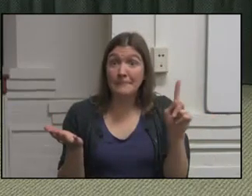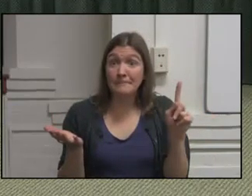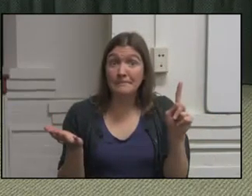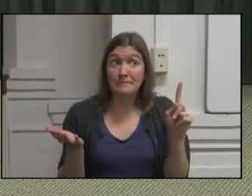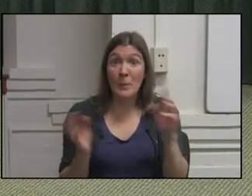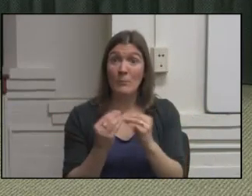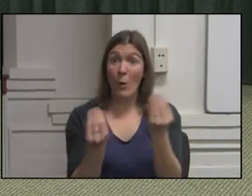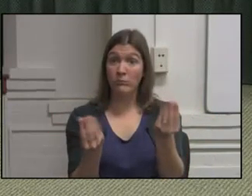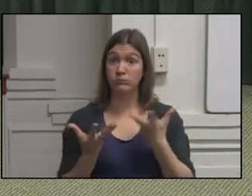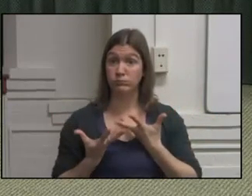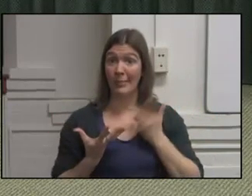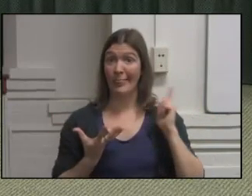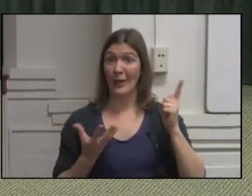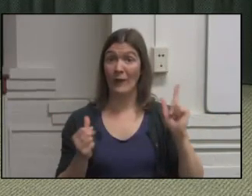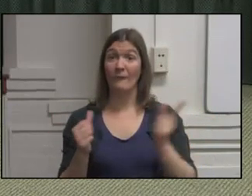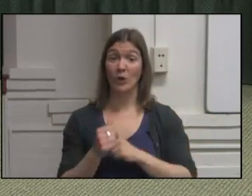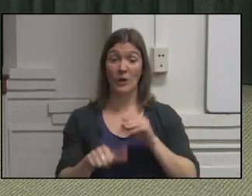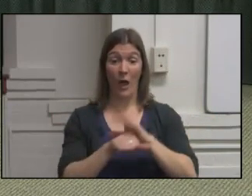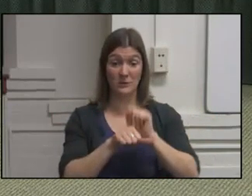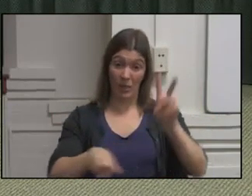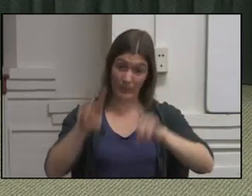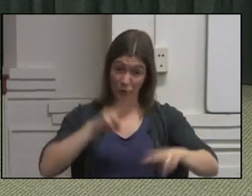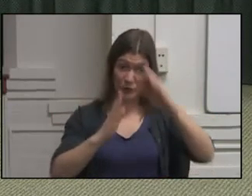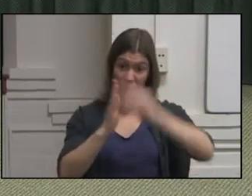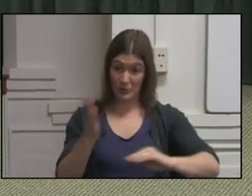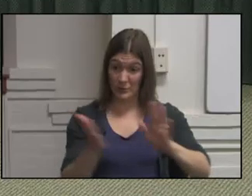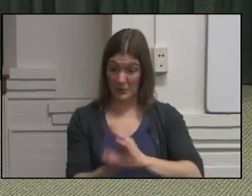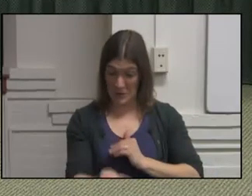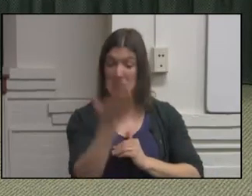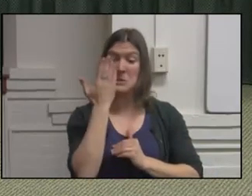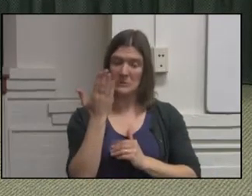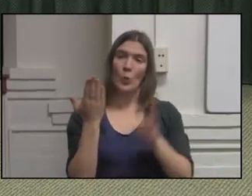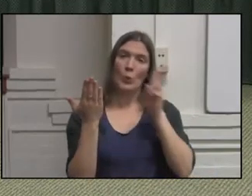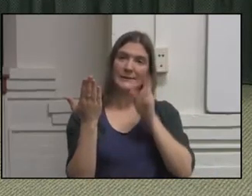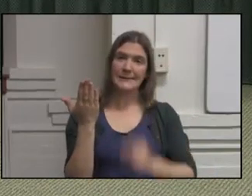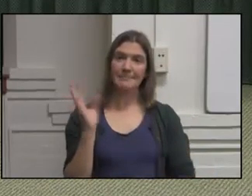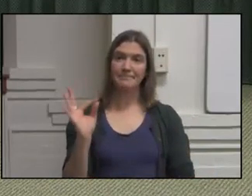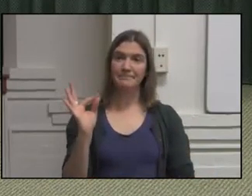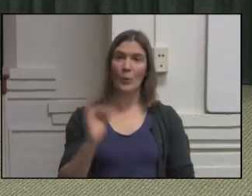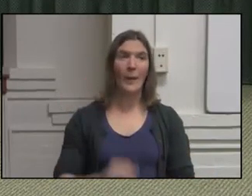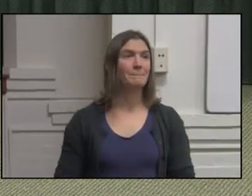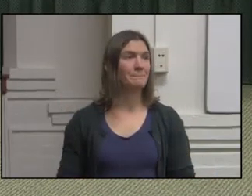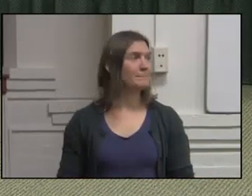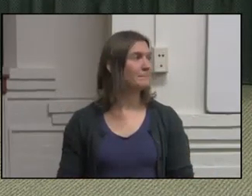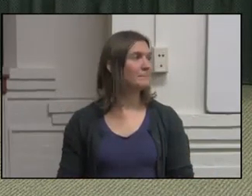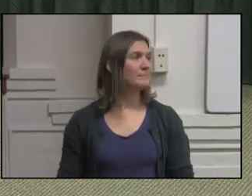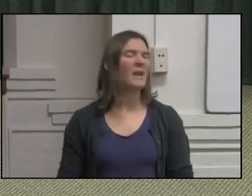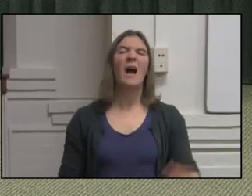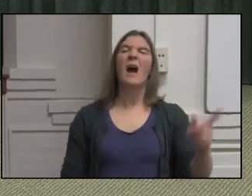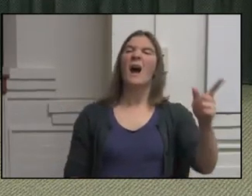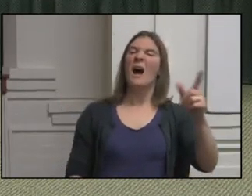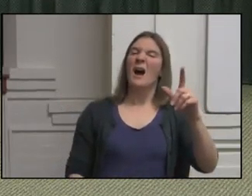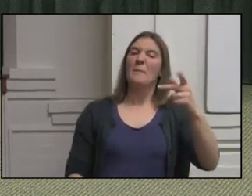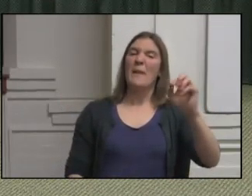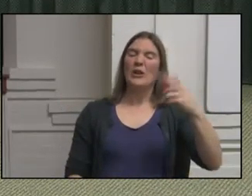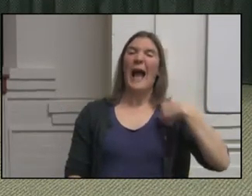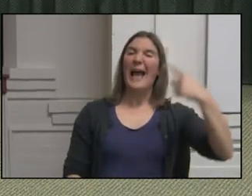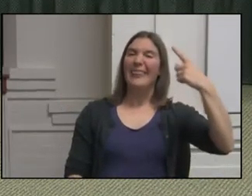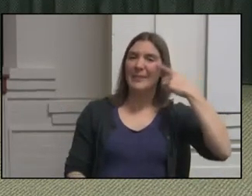better information and send an update to each of you. All right, thank you. I suspect it's BDCC.